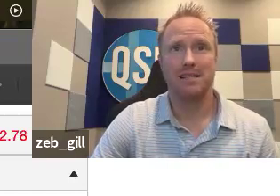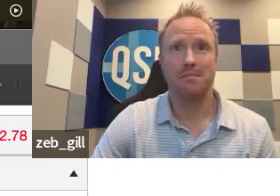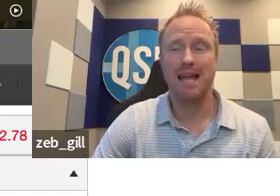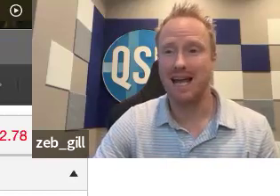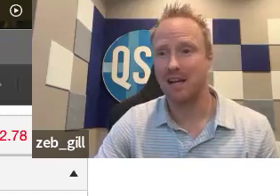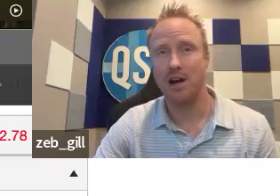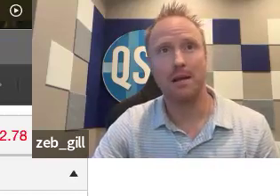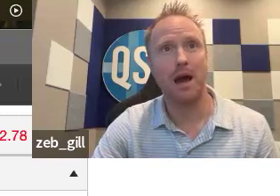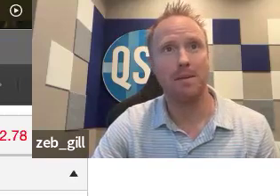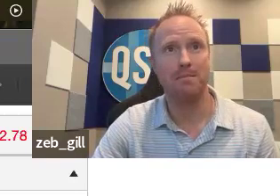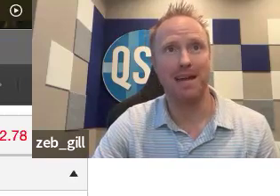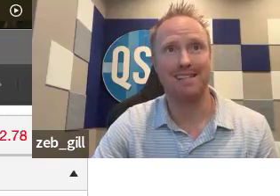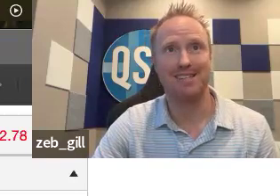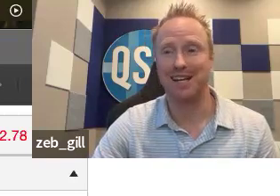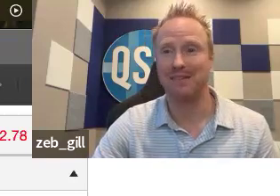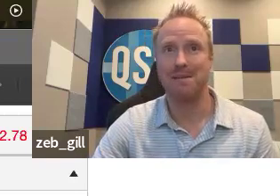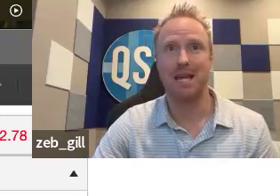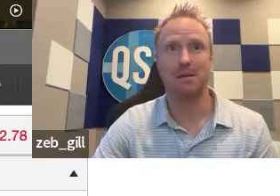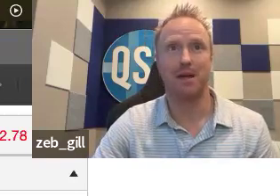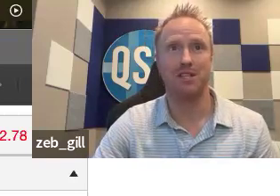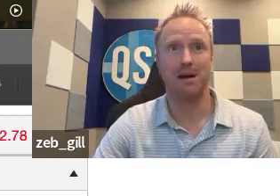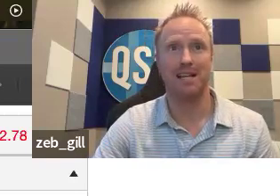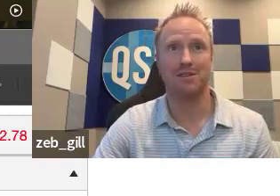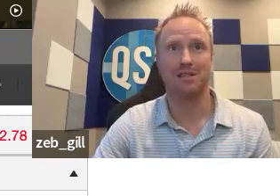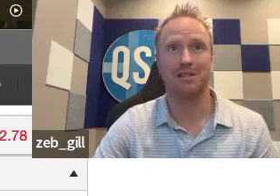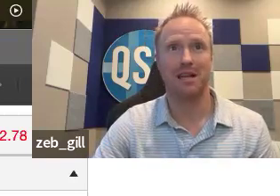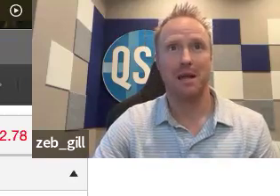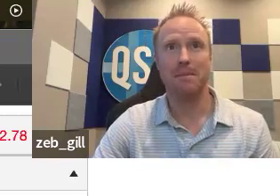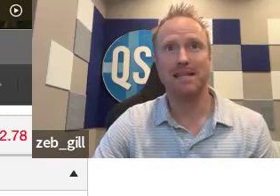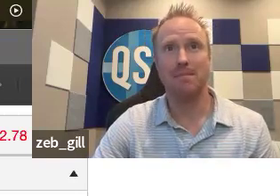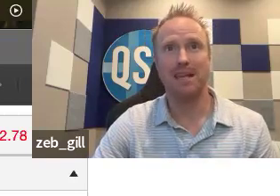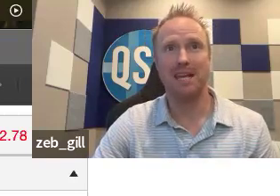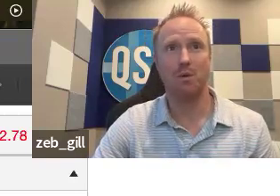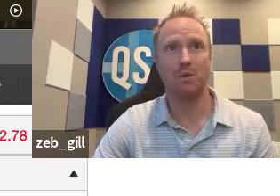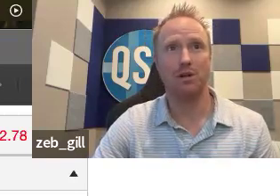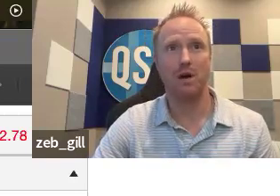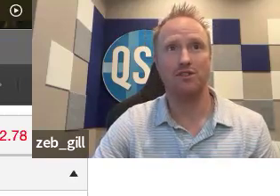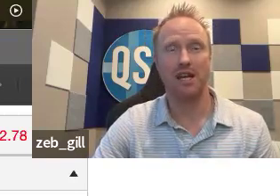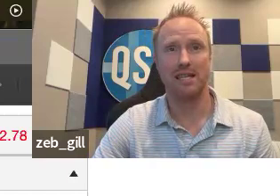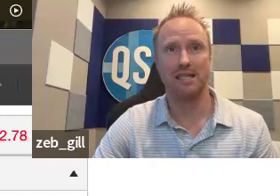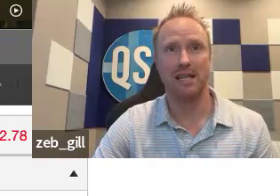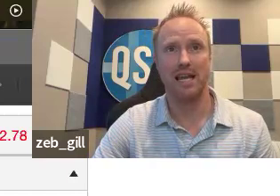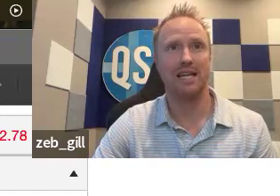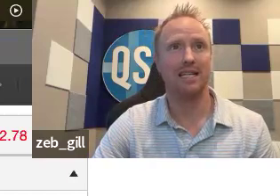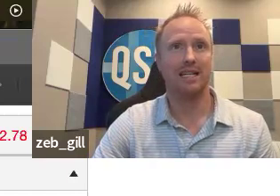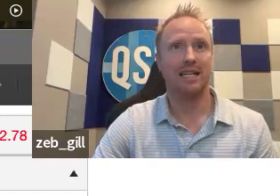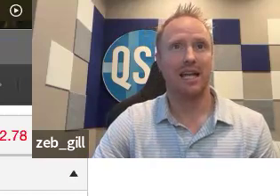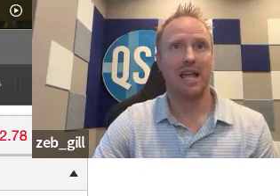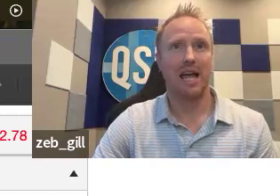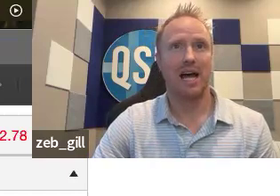I had some text I already copy and pasted, so I didn't have to make up something on the spot. So this is me typing in what we worked on with Jesse this